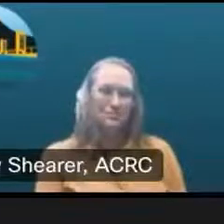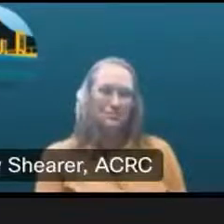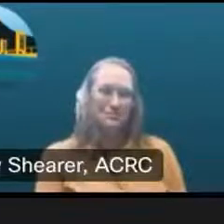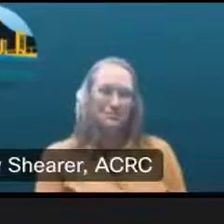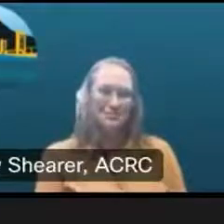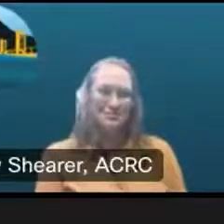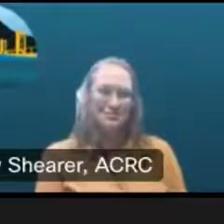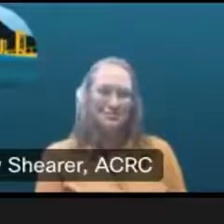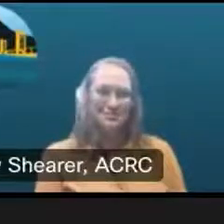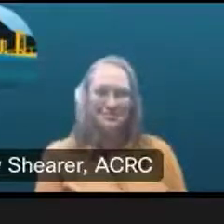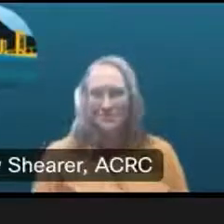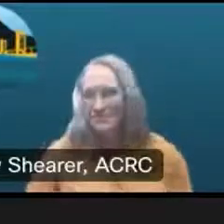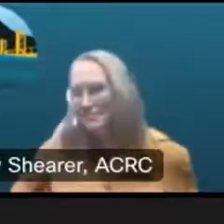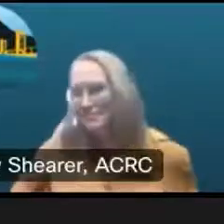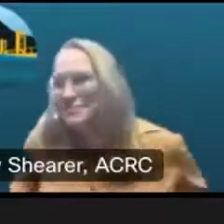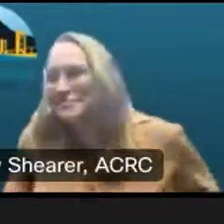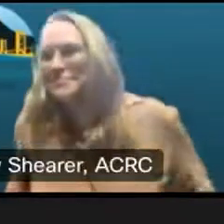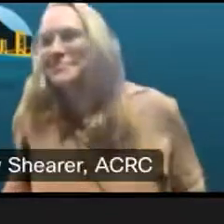gotten a